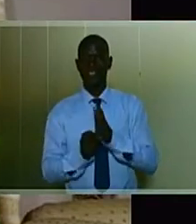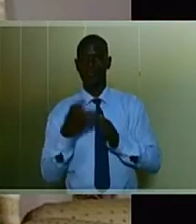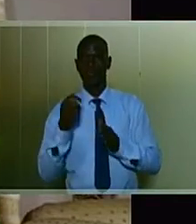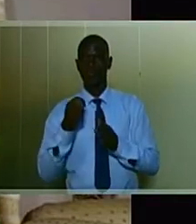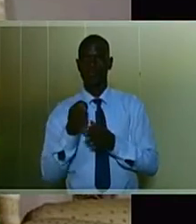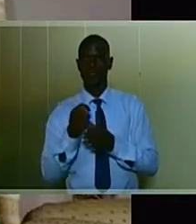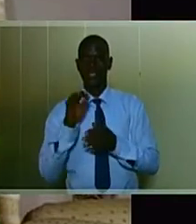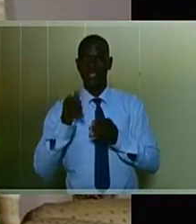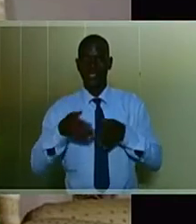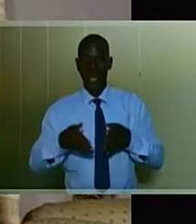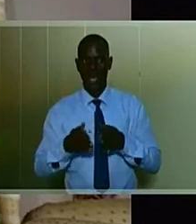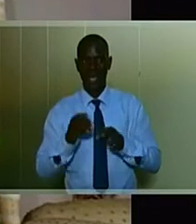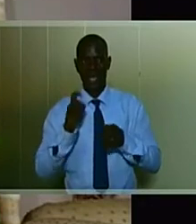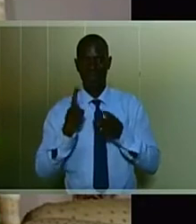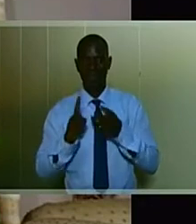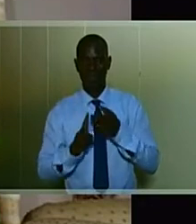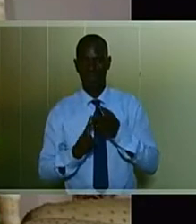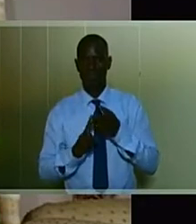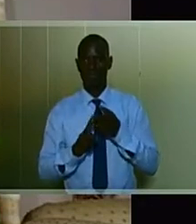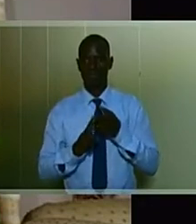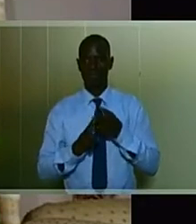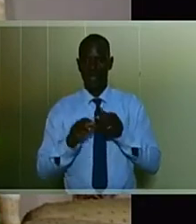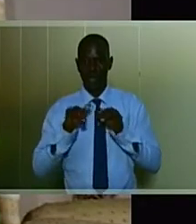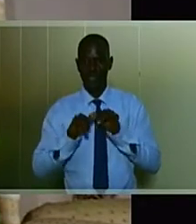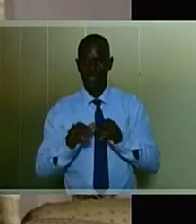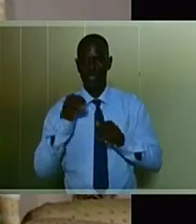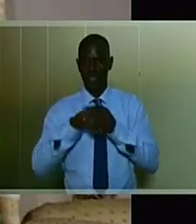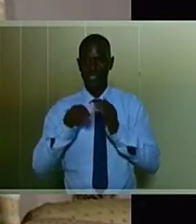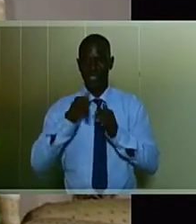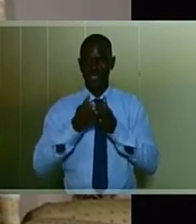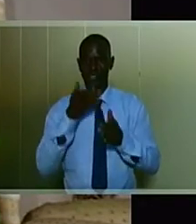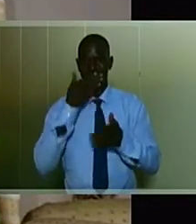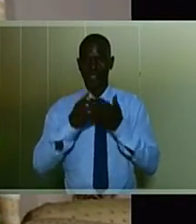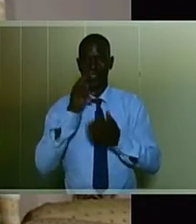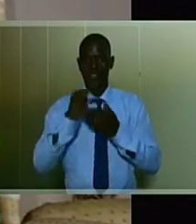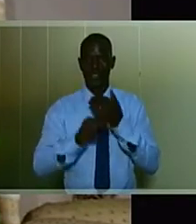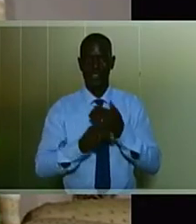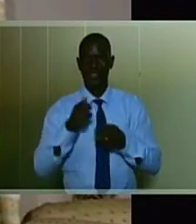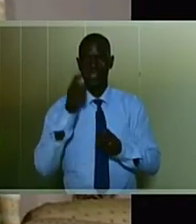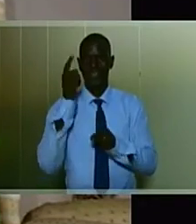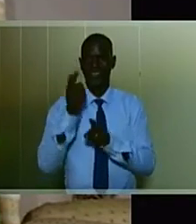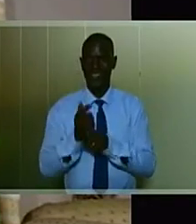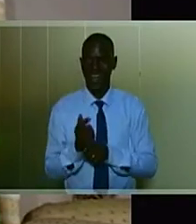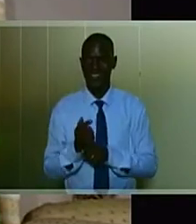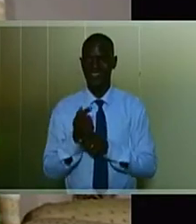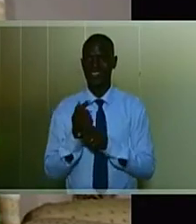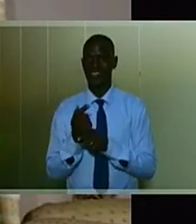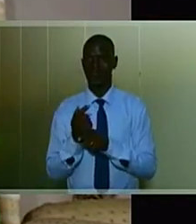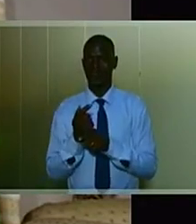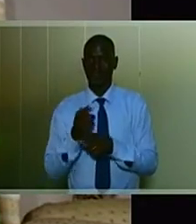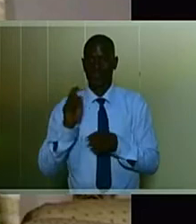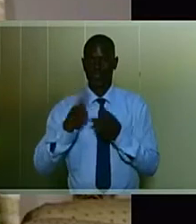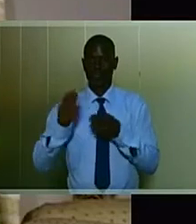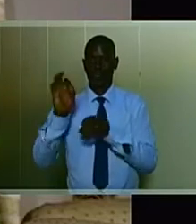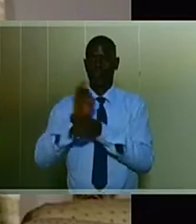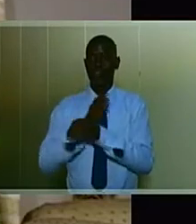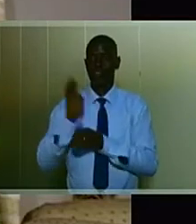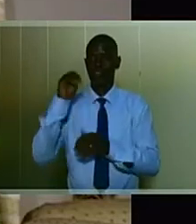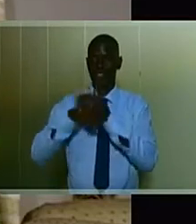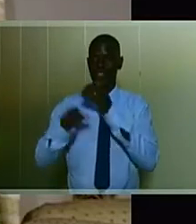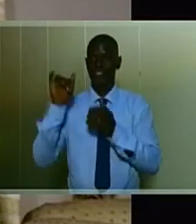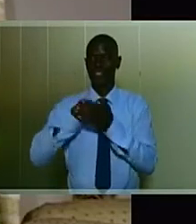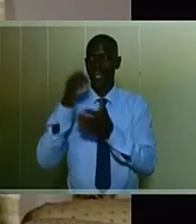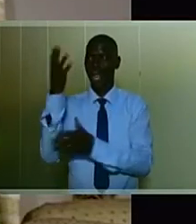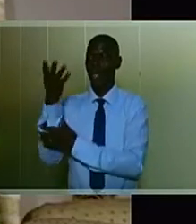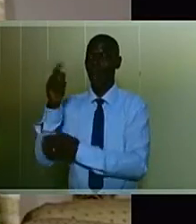exercise in its fullness their rights, their enablements to function in that arm of government.